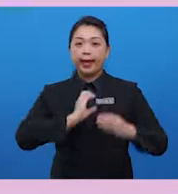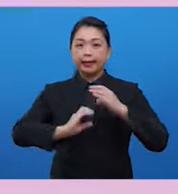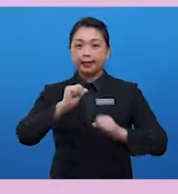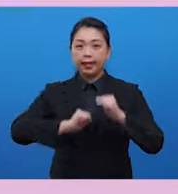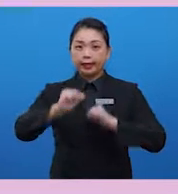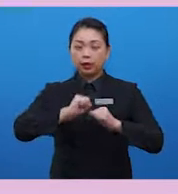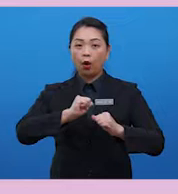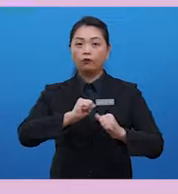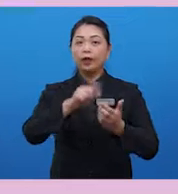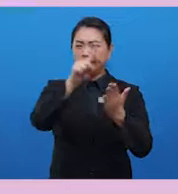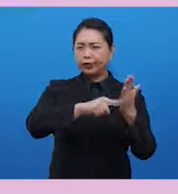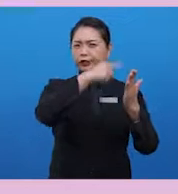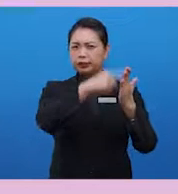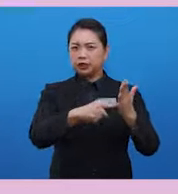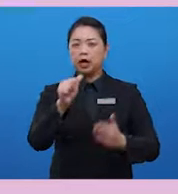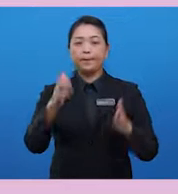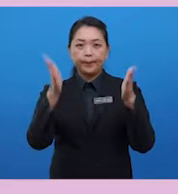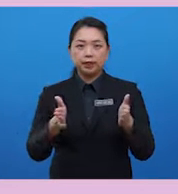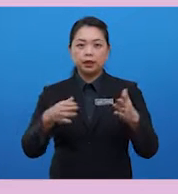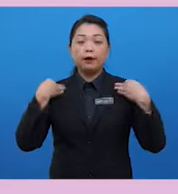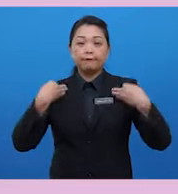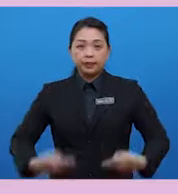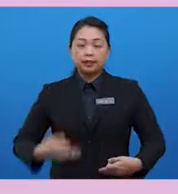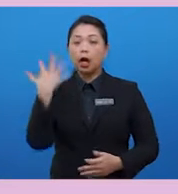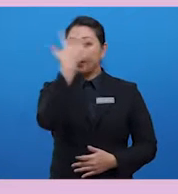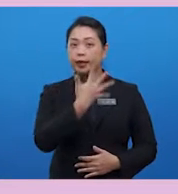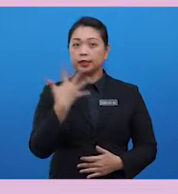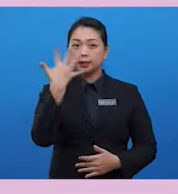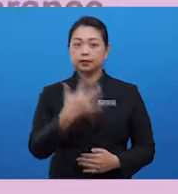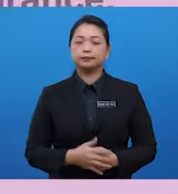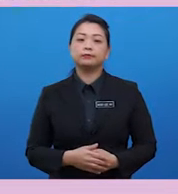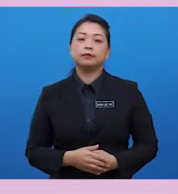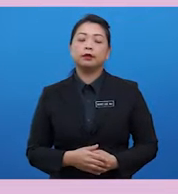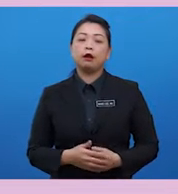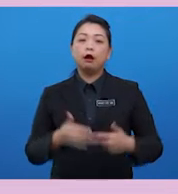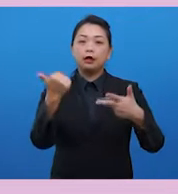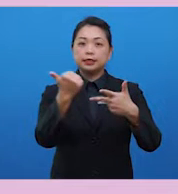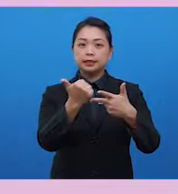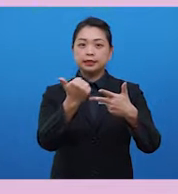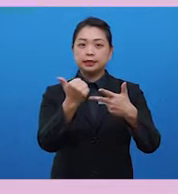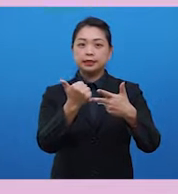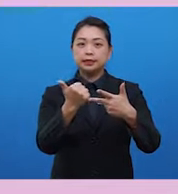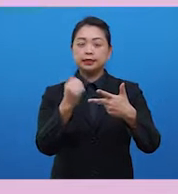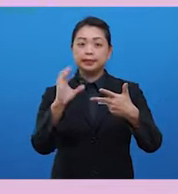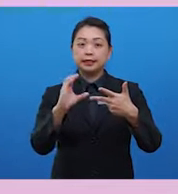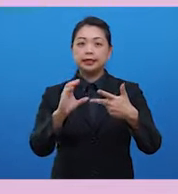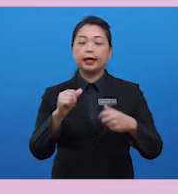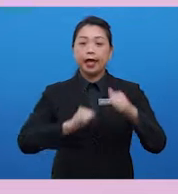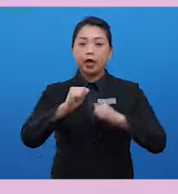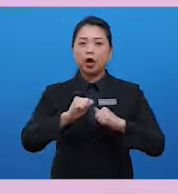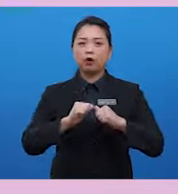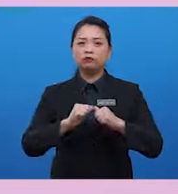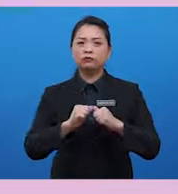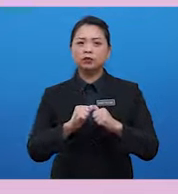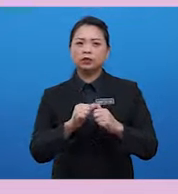of criticizing a person's physical appearance? Or C. The act of mutilating